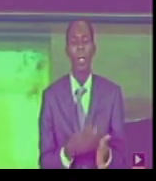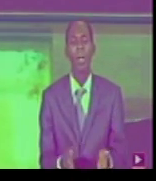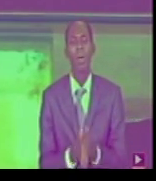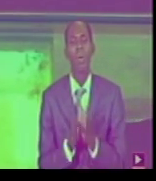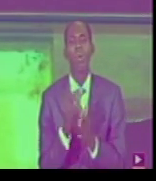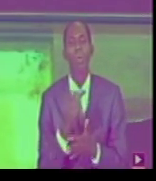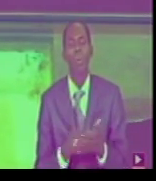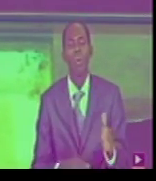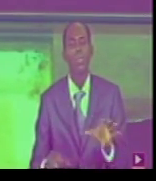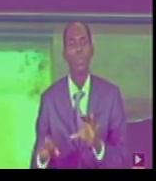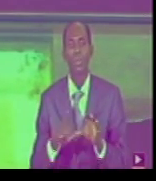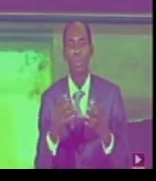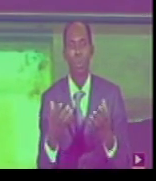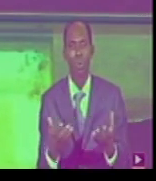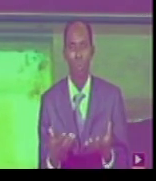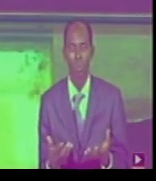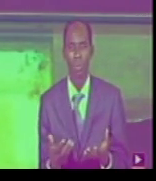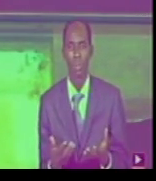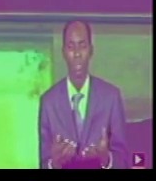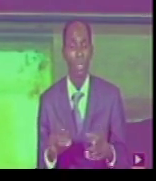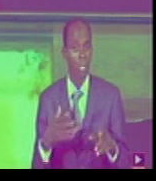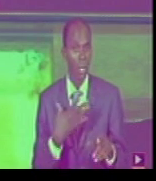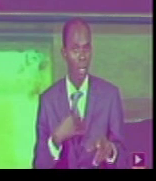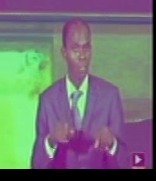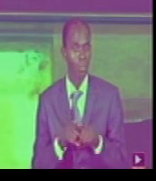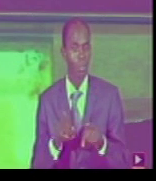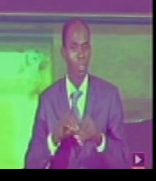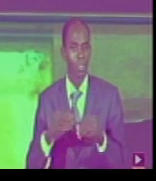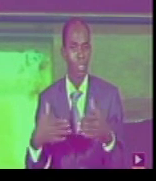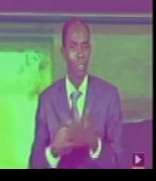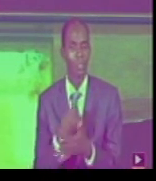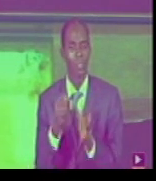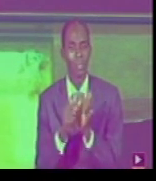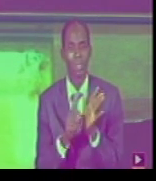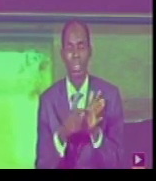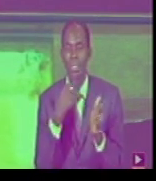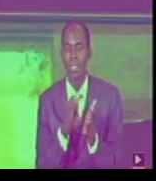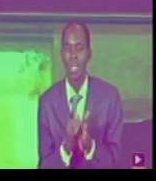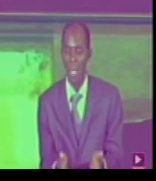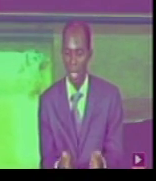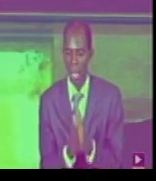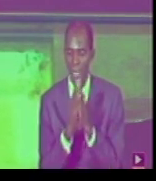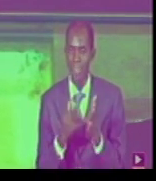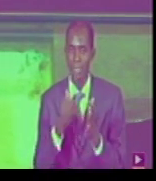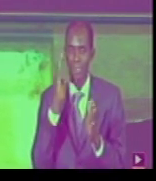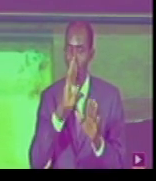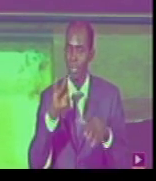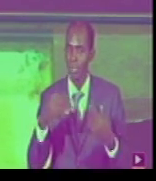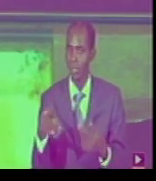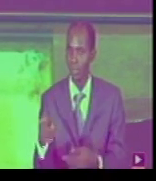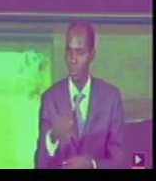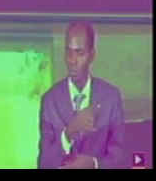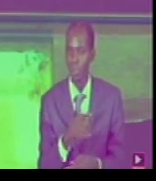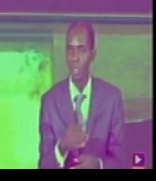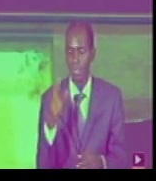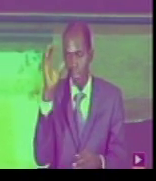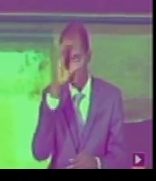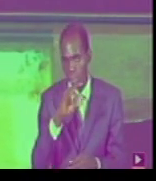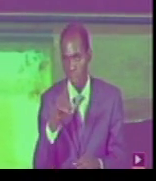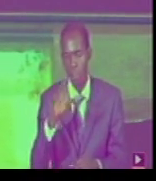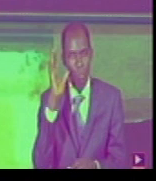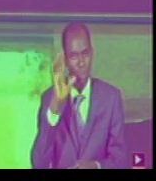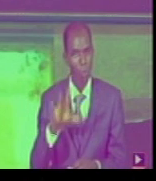does it say? Ask and it shall be given you. Seek and you shall find.